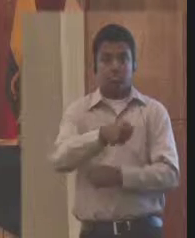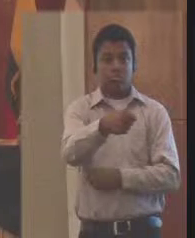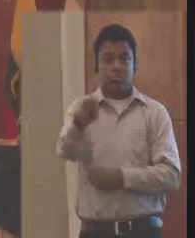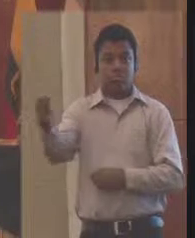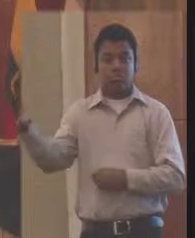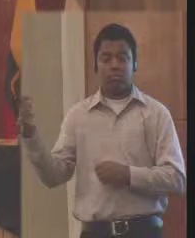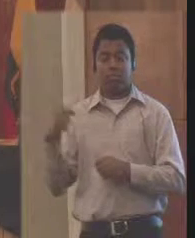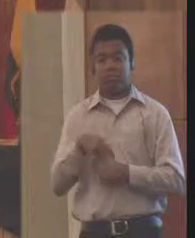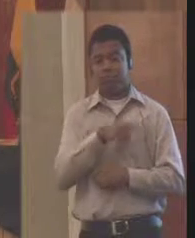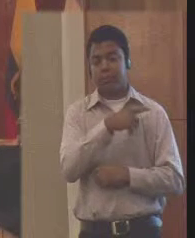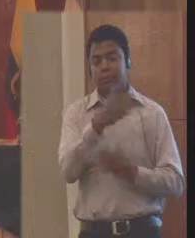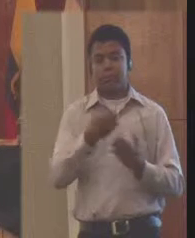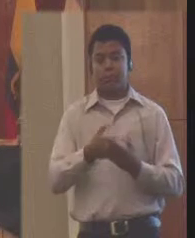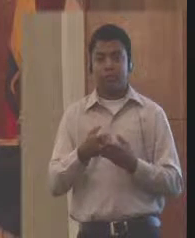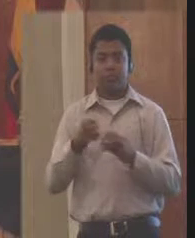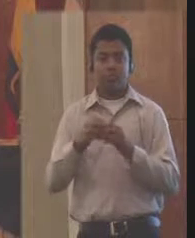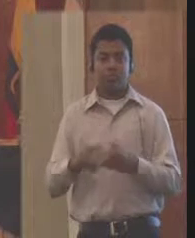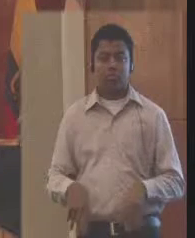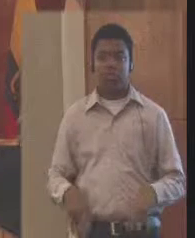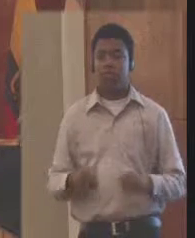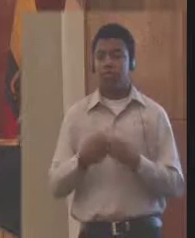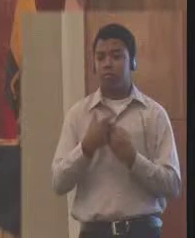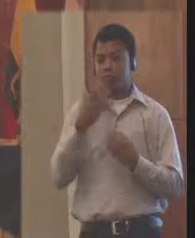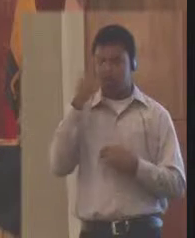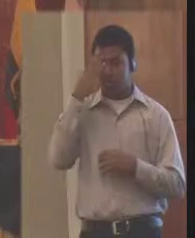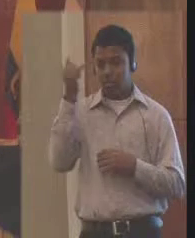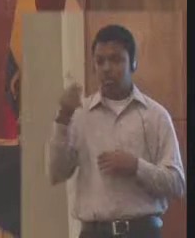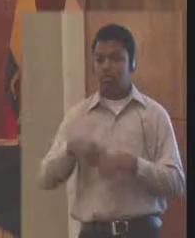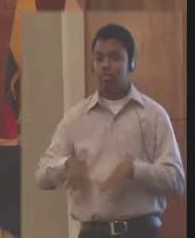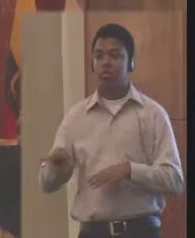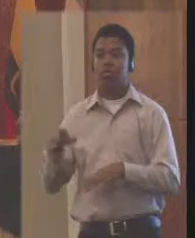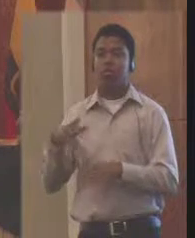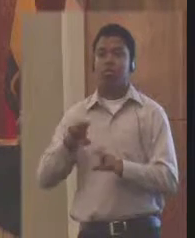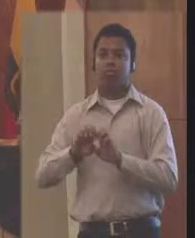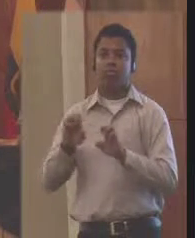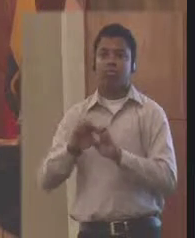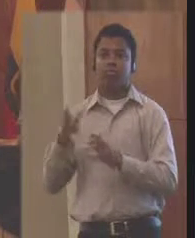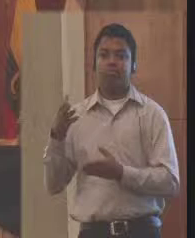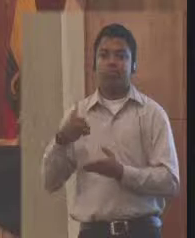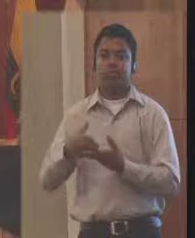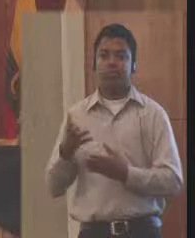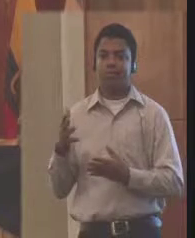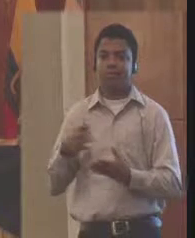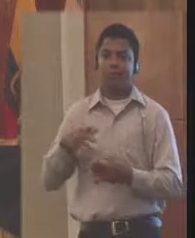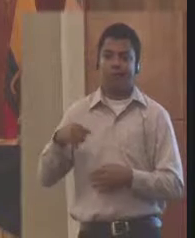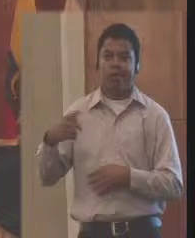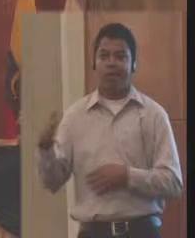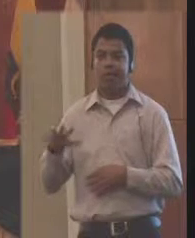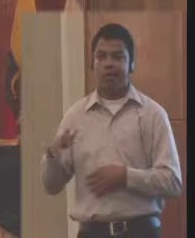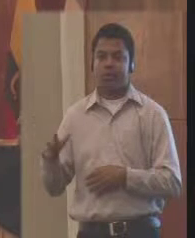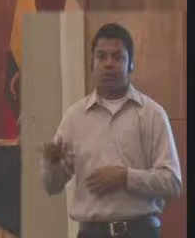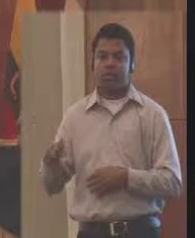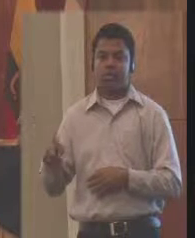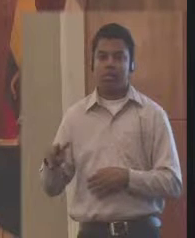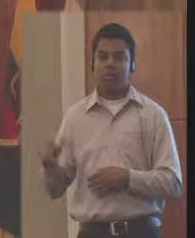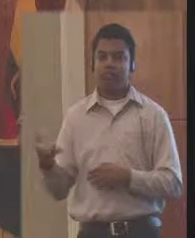loss due to business interruption. Now, pointing your attention to HFA Core Indicator